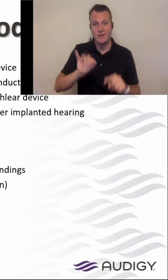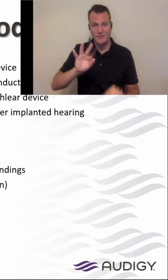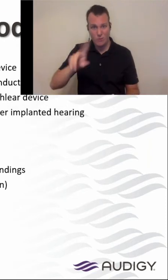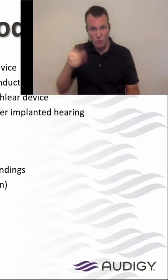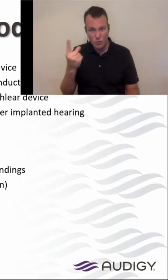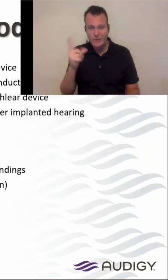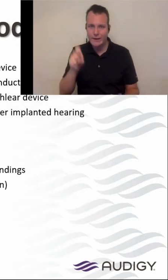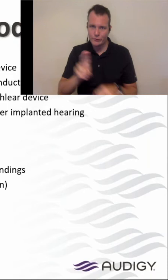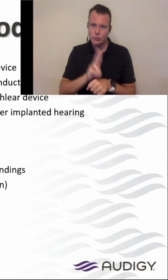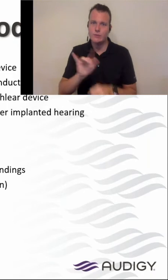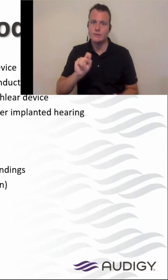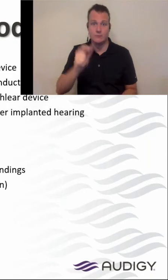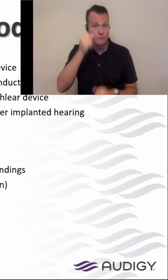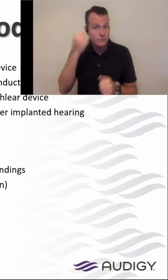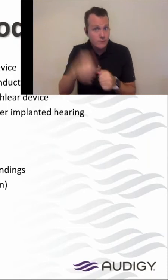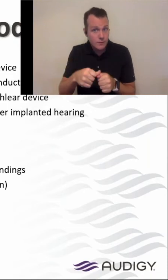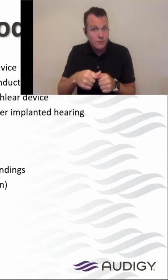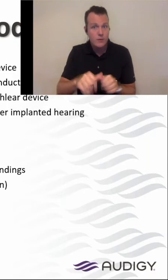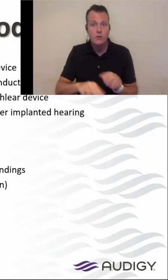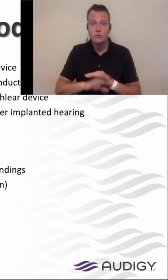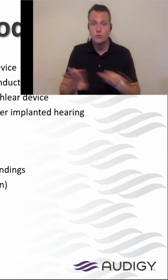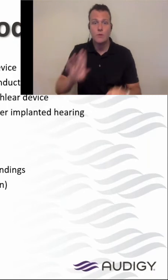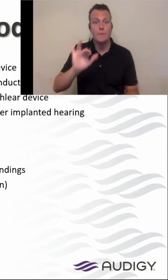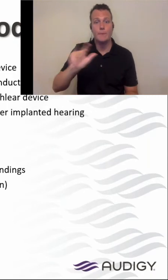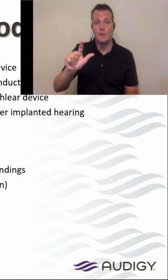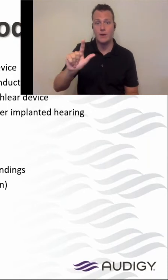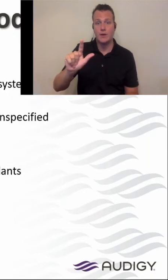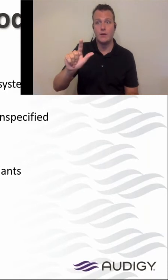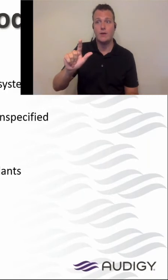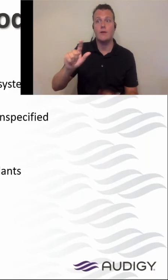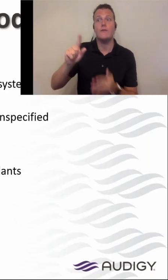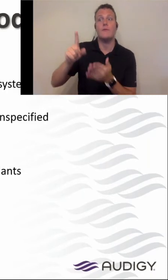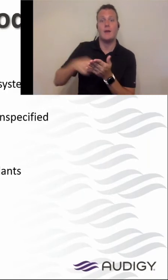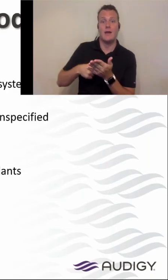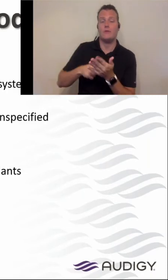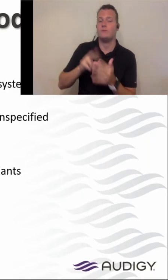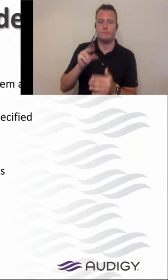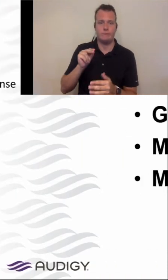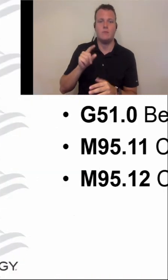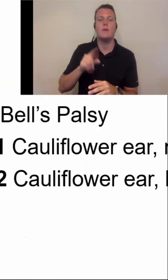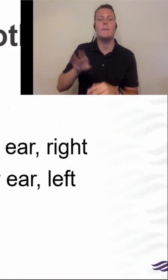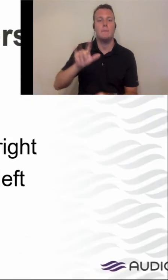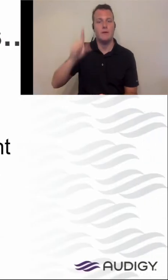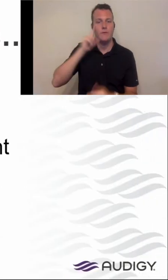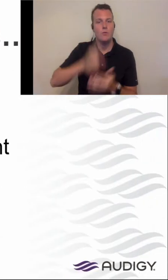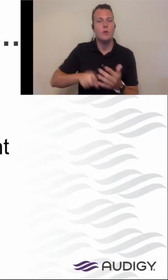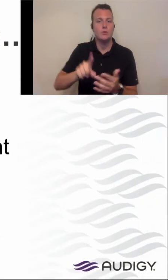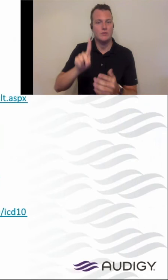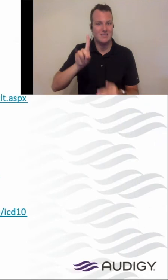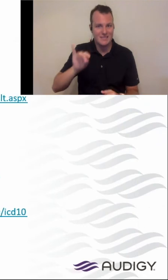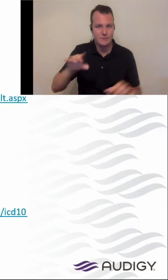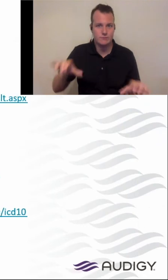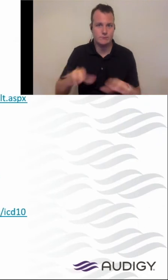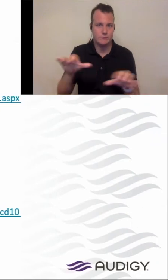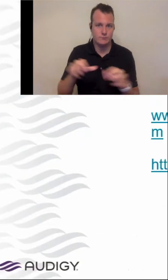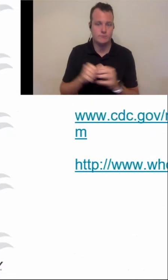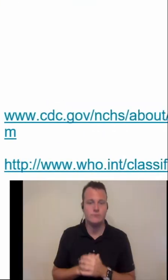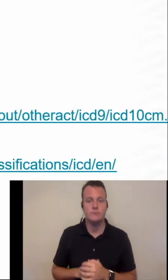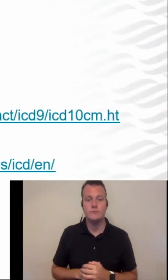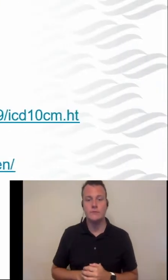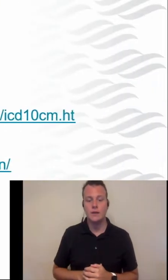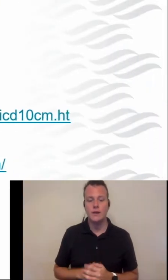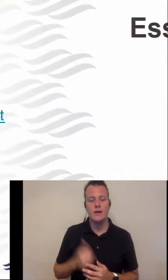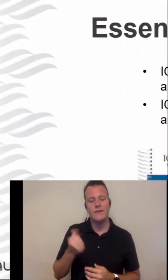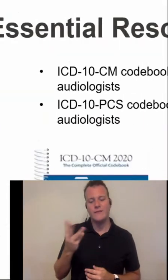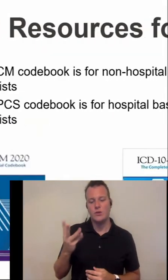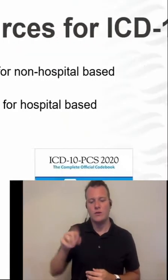have to use it. Because remember, you don't bill for getting paid, you bill for what you did. So again, here's just a